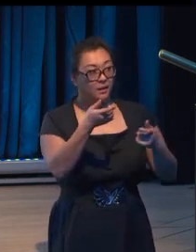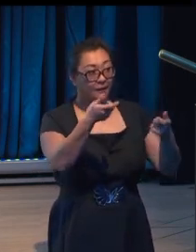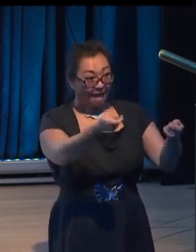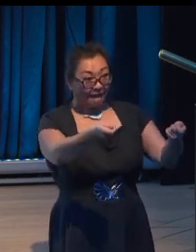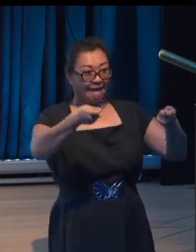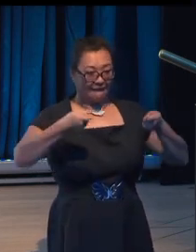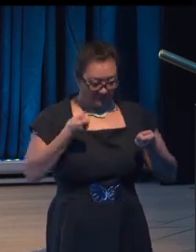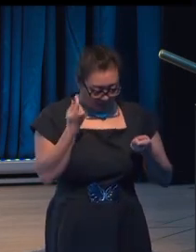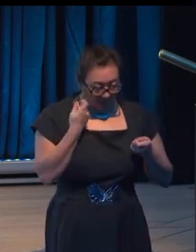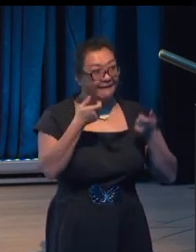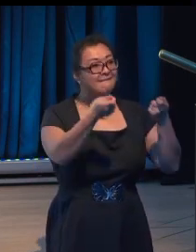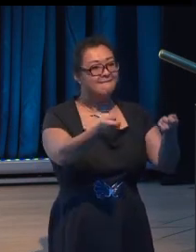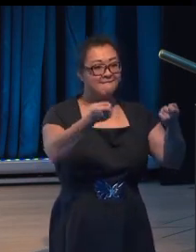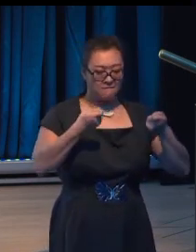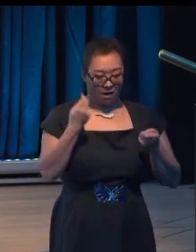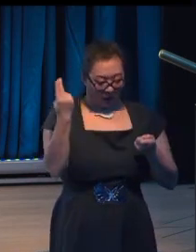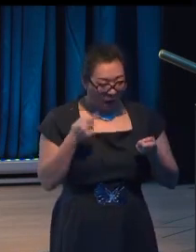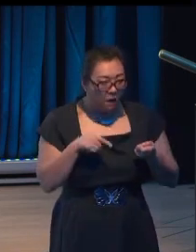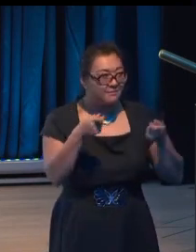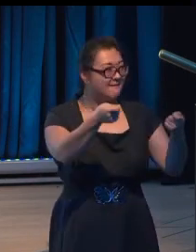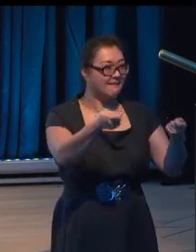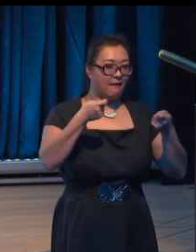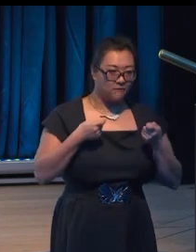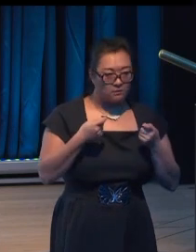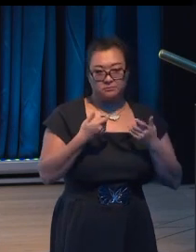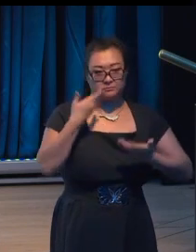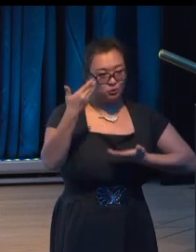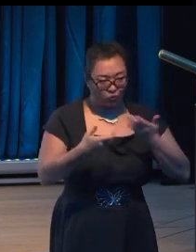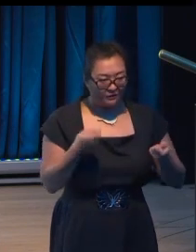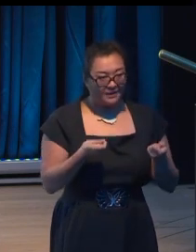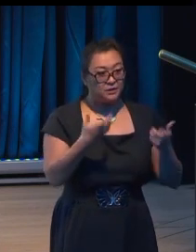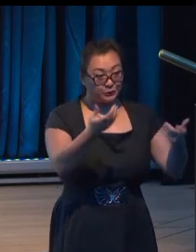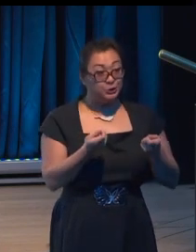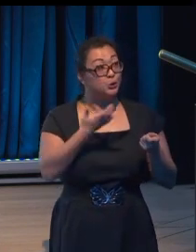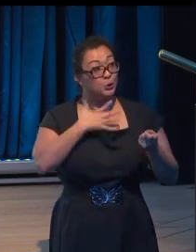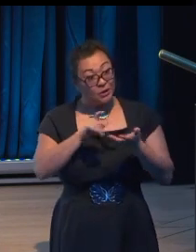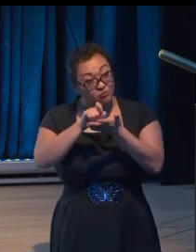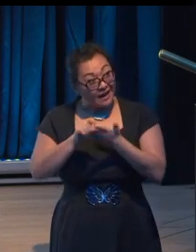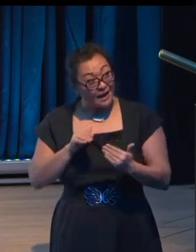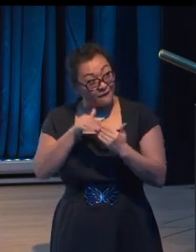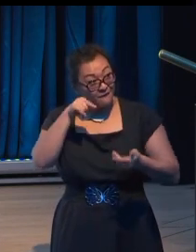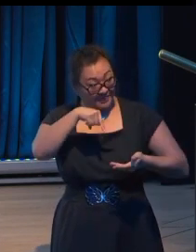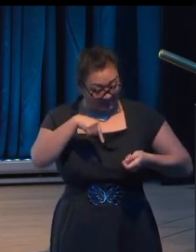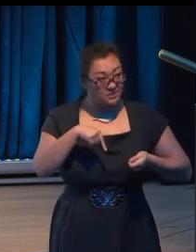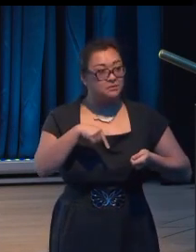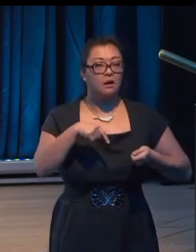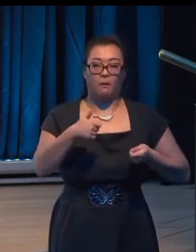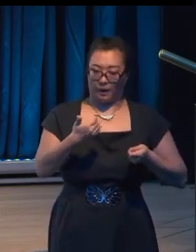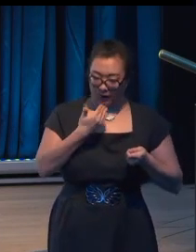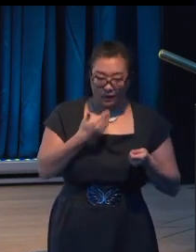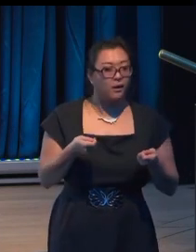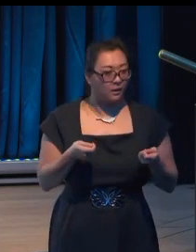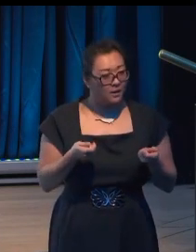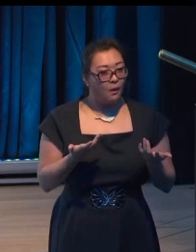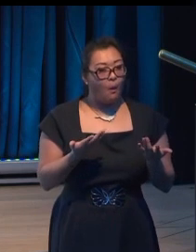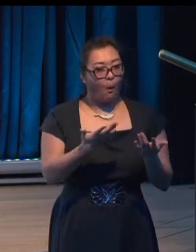flesh it out. Or you'll be given the gameplay of a quest and told to make a narrative to fit it. Or maybe you'll be editing someone else's work or working on a